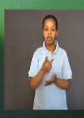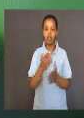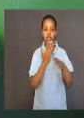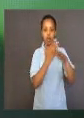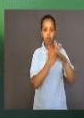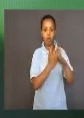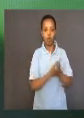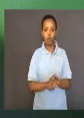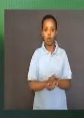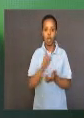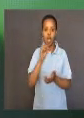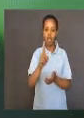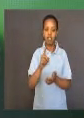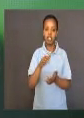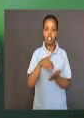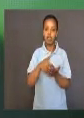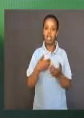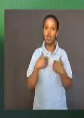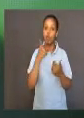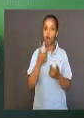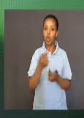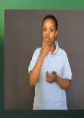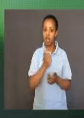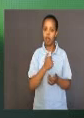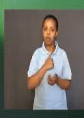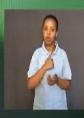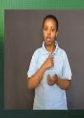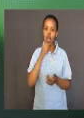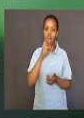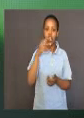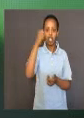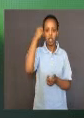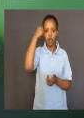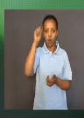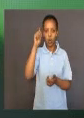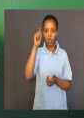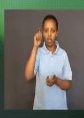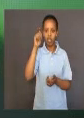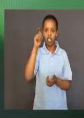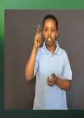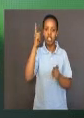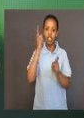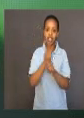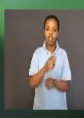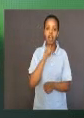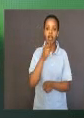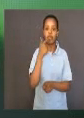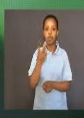faulty fact, the entire theory must be incorrect.